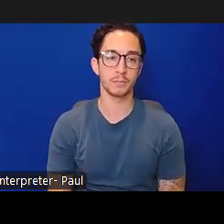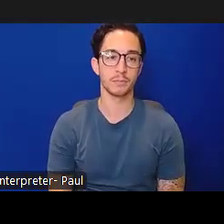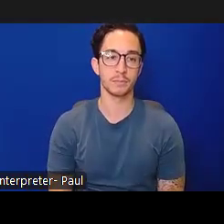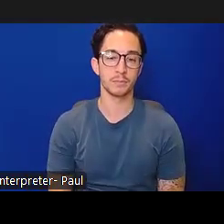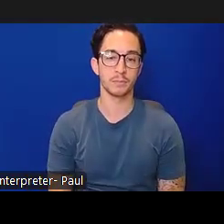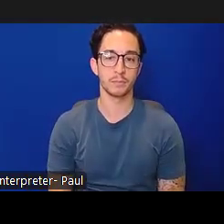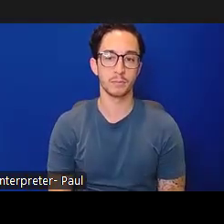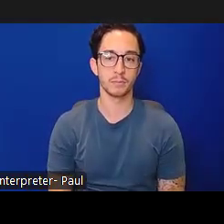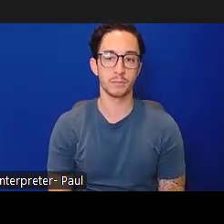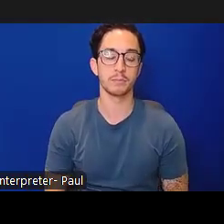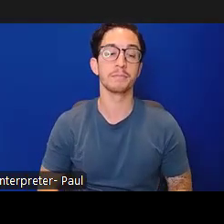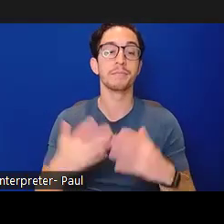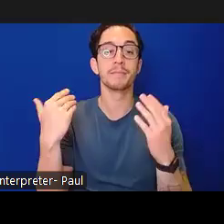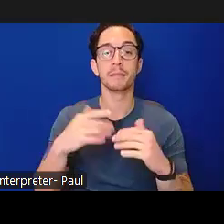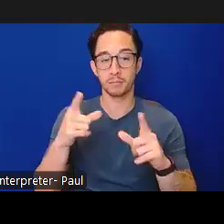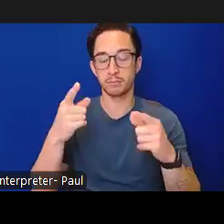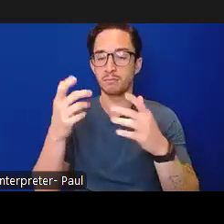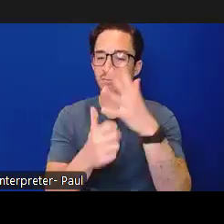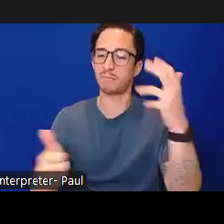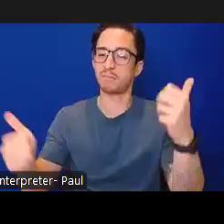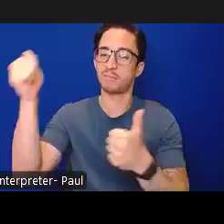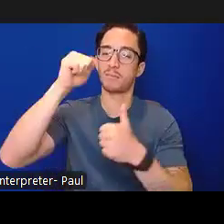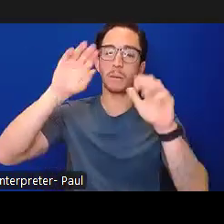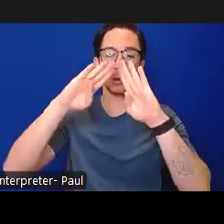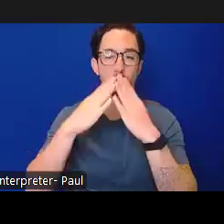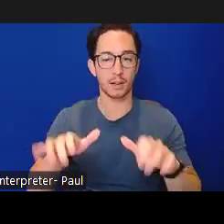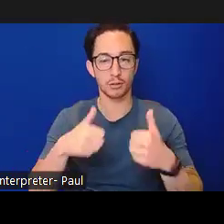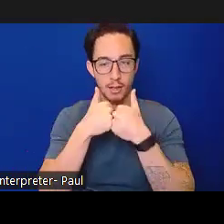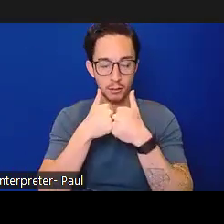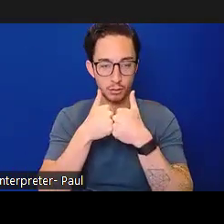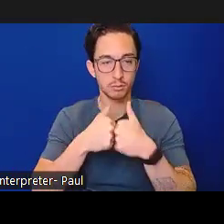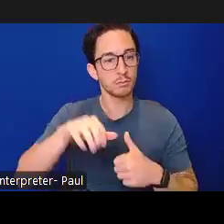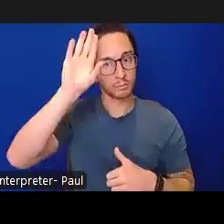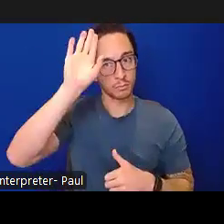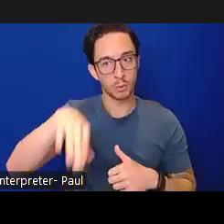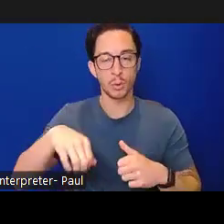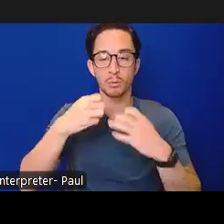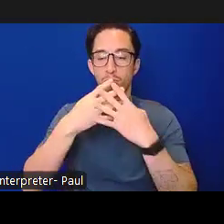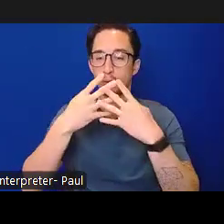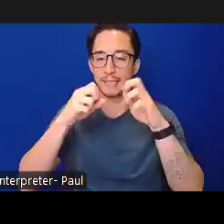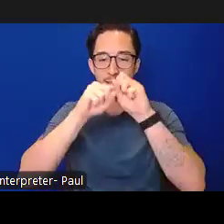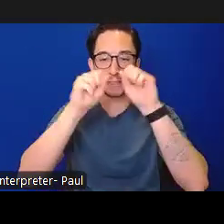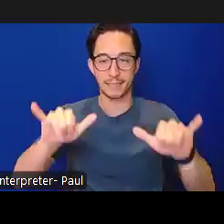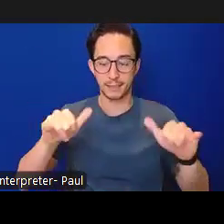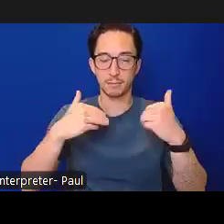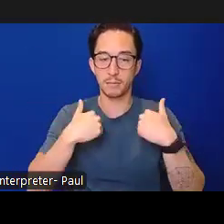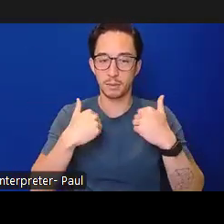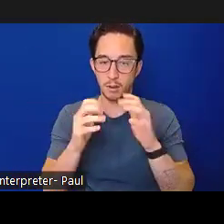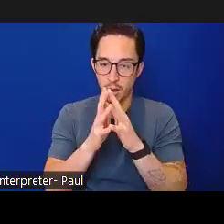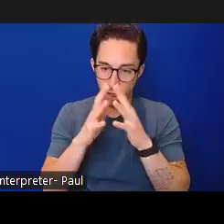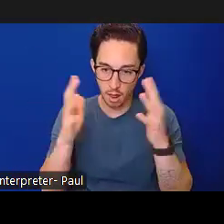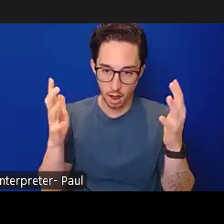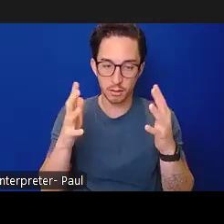And then bureaucratic challenges. So we know that the prison system has a lot of